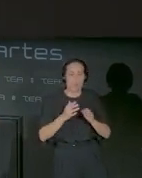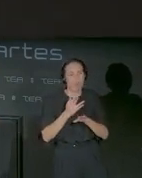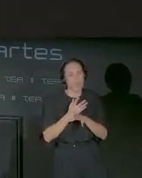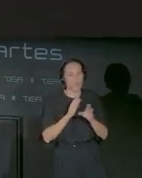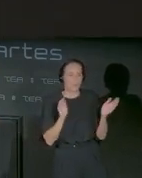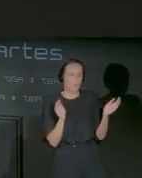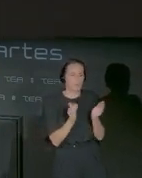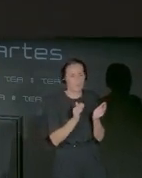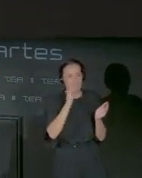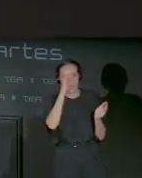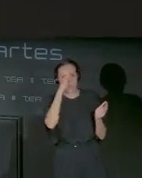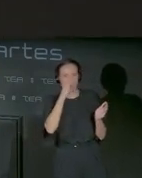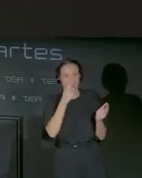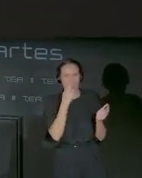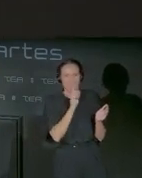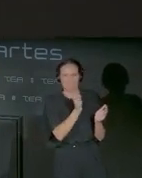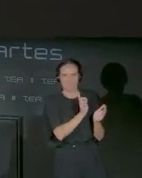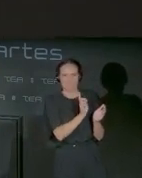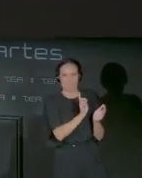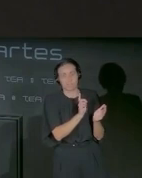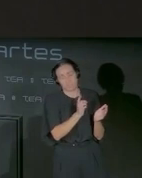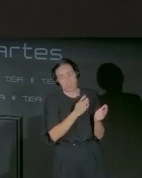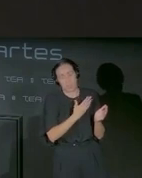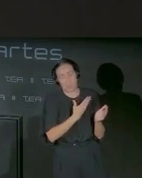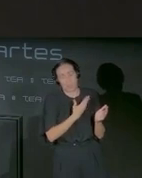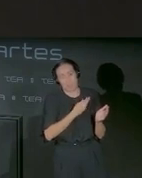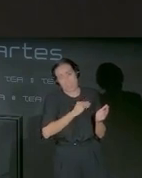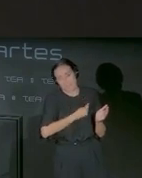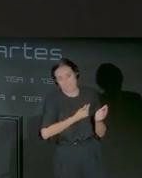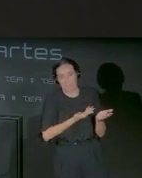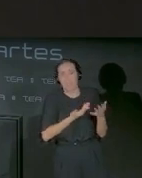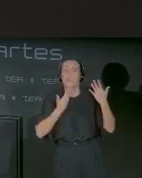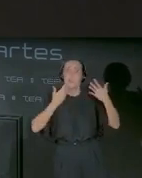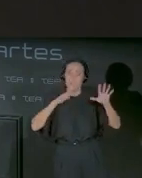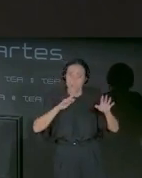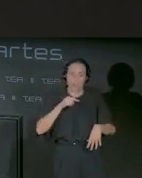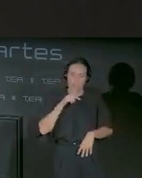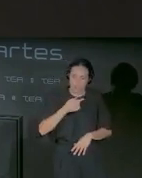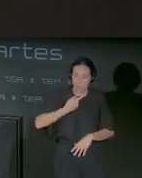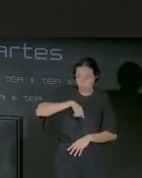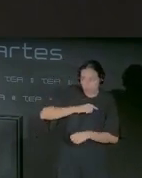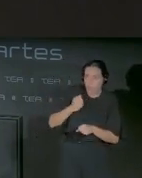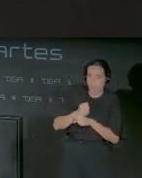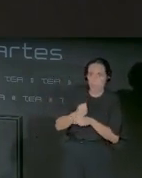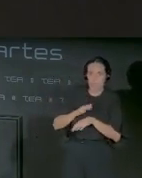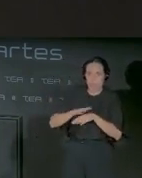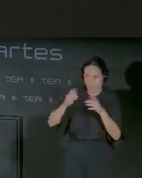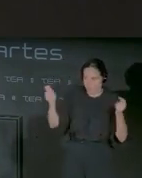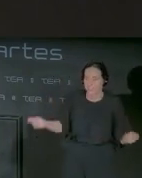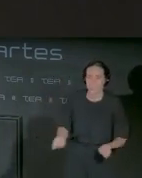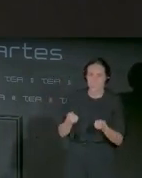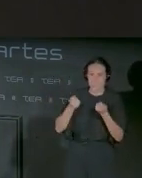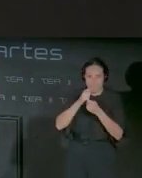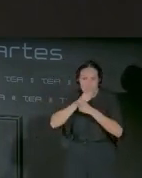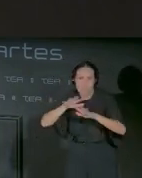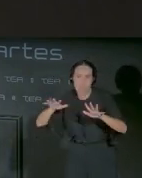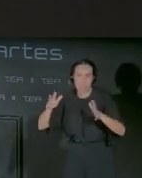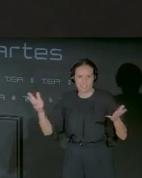well. Because those games will not get made otherwise, or will have a very difficult time to get made. Sometimes we